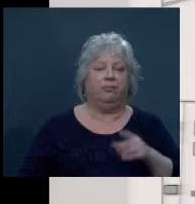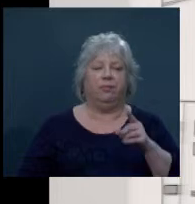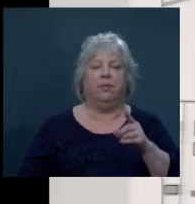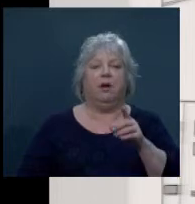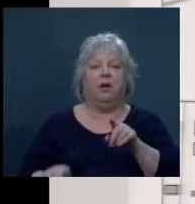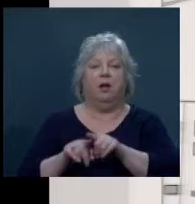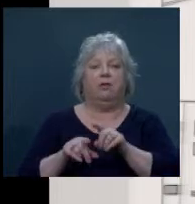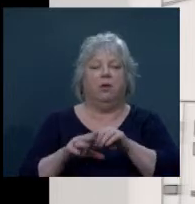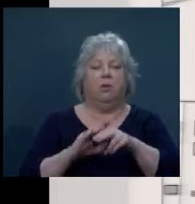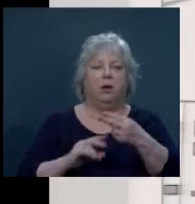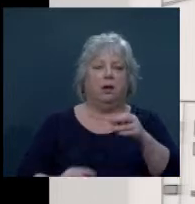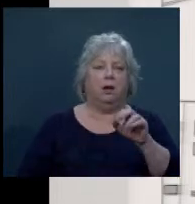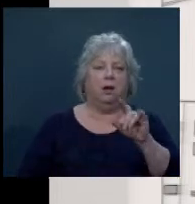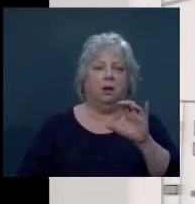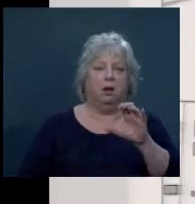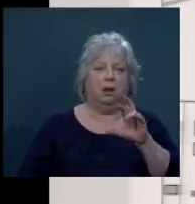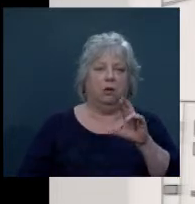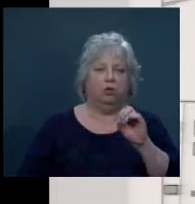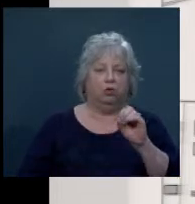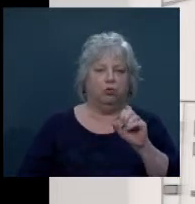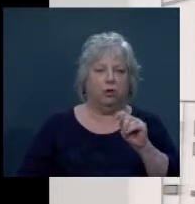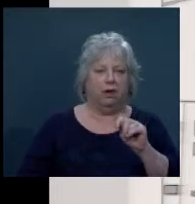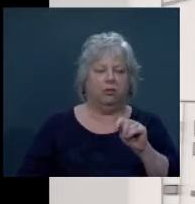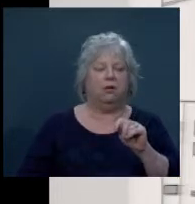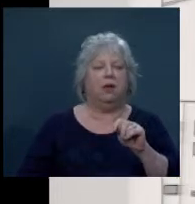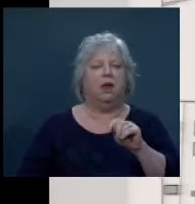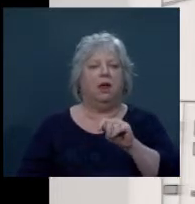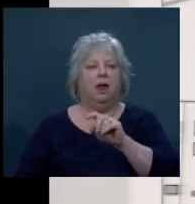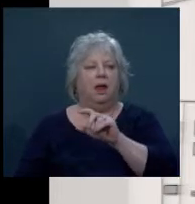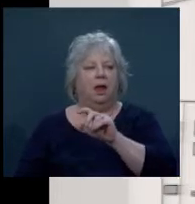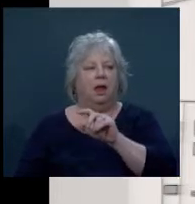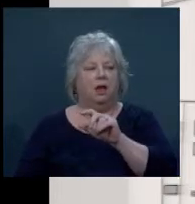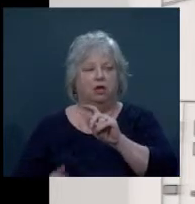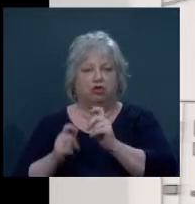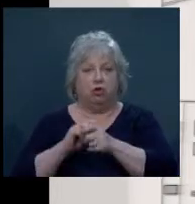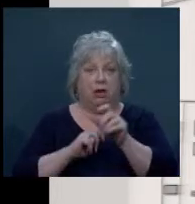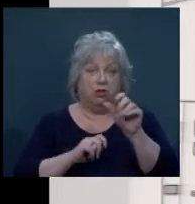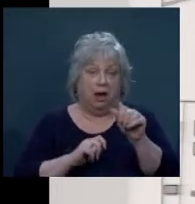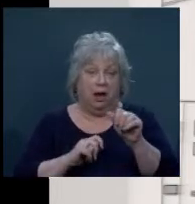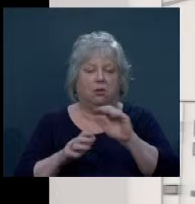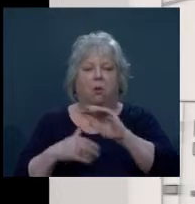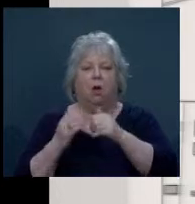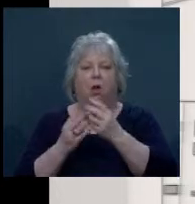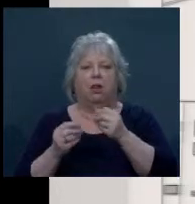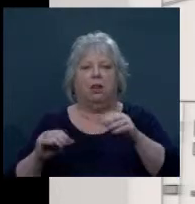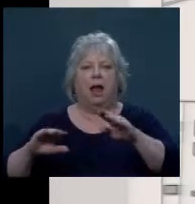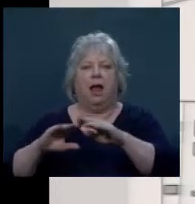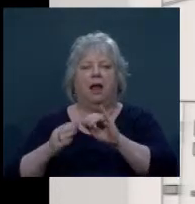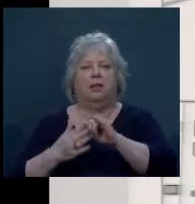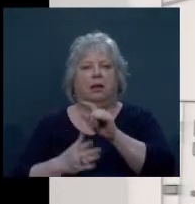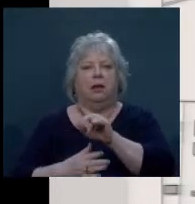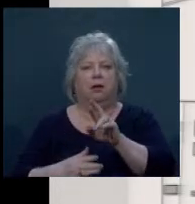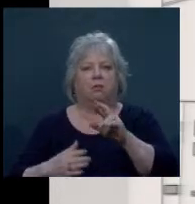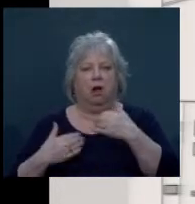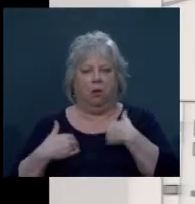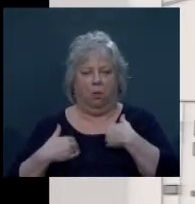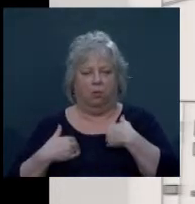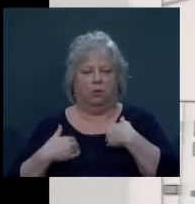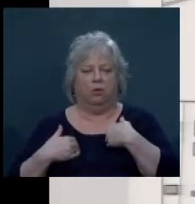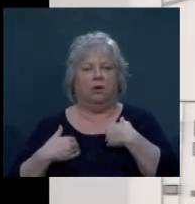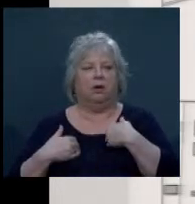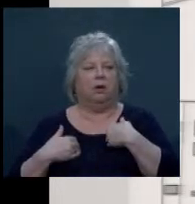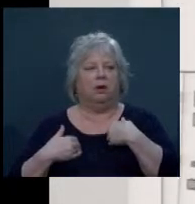This is also on Hillcrest. Change A is all land that the city of Little Rock owns. It's